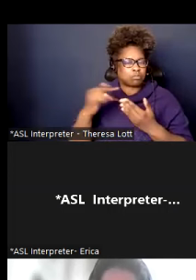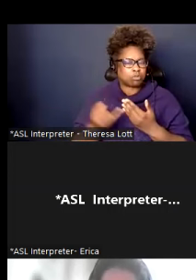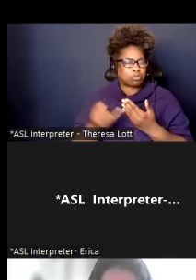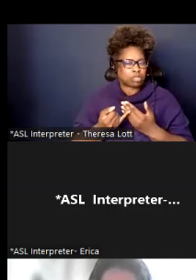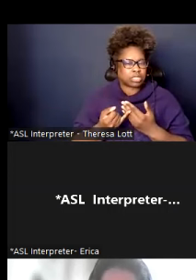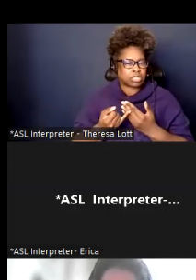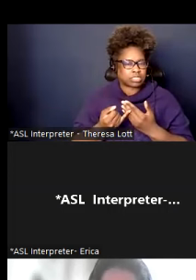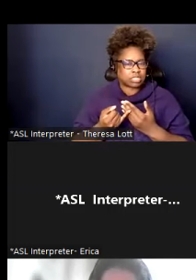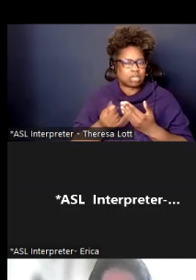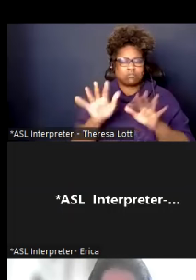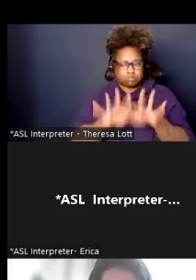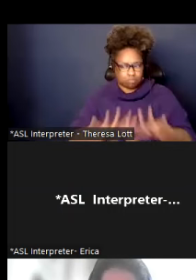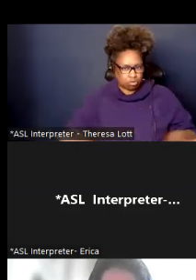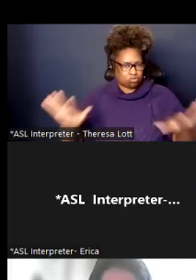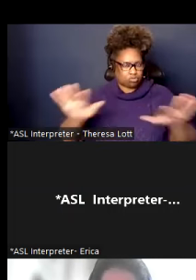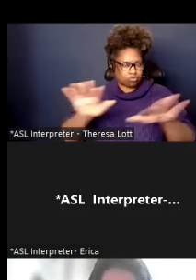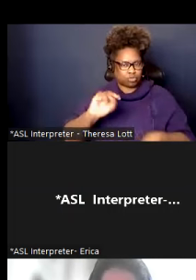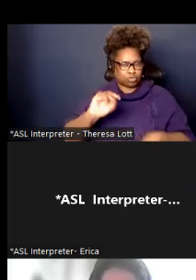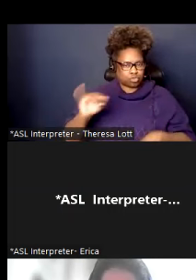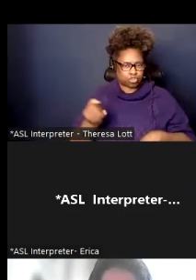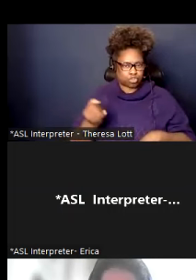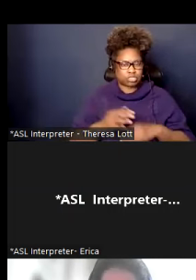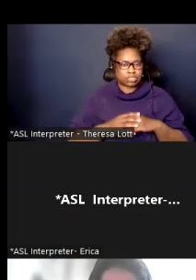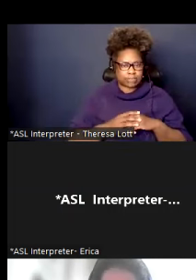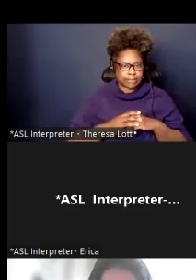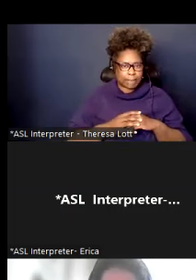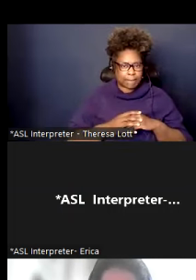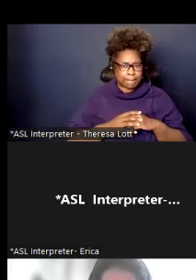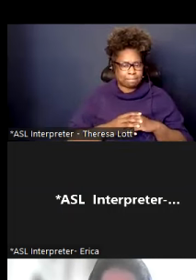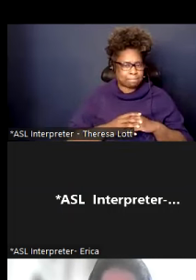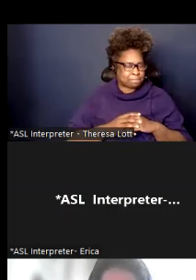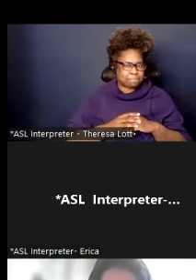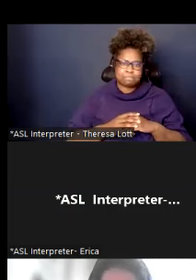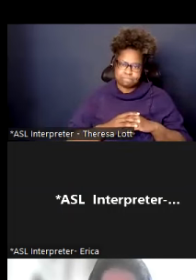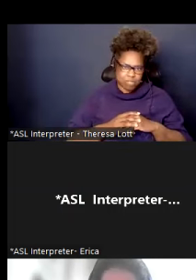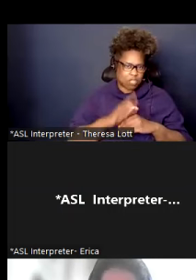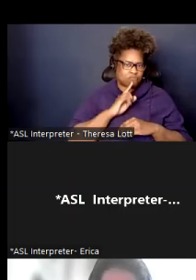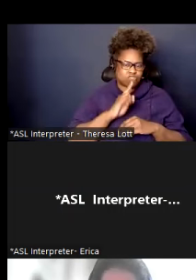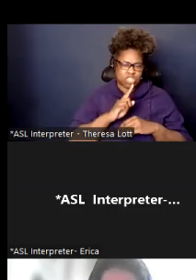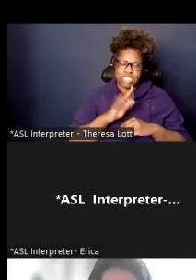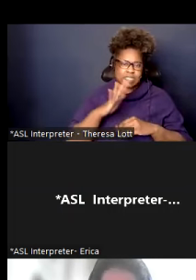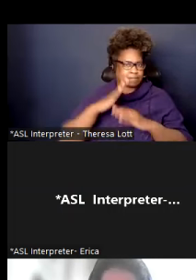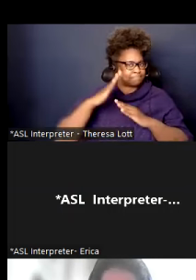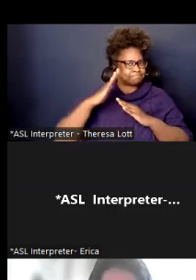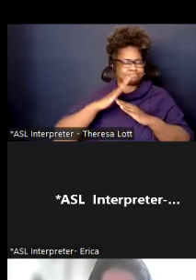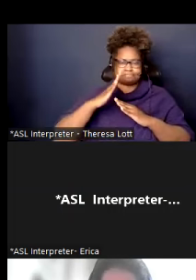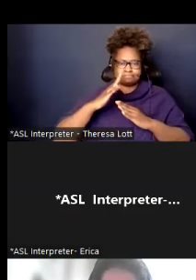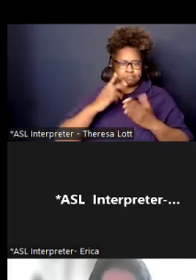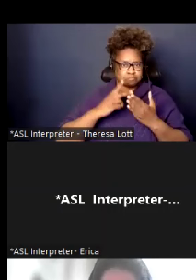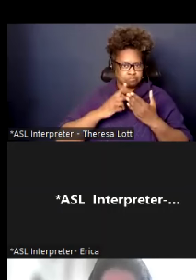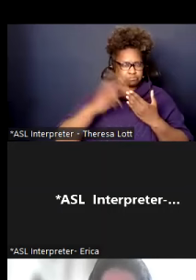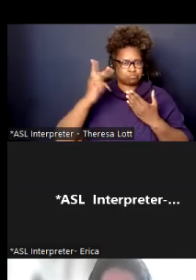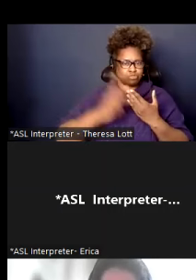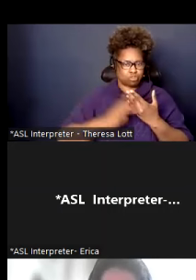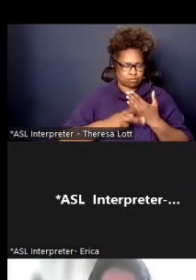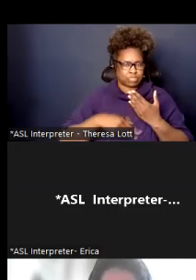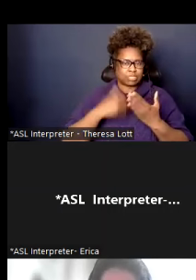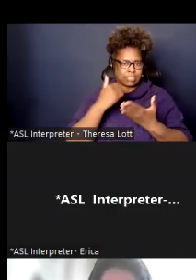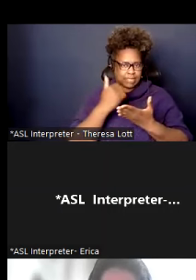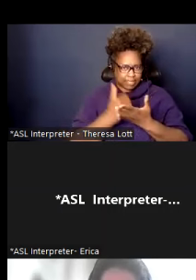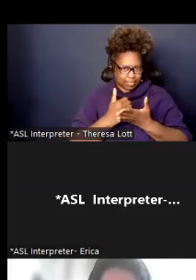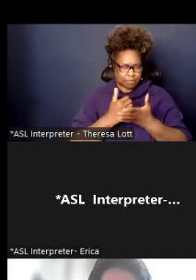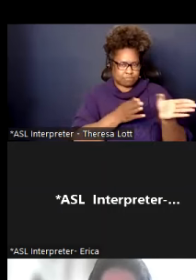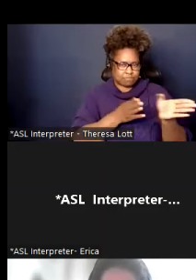have throughout the state, they are the preeminent flagship resilience planning